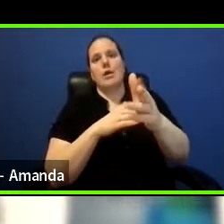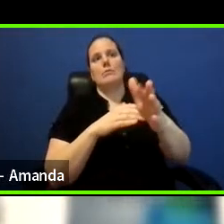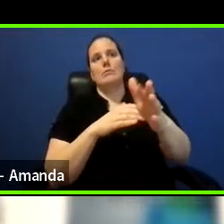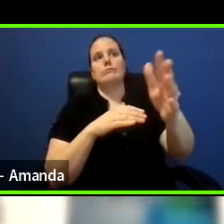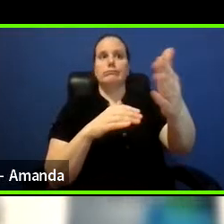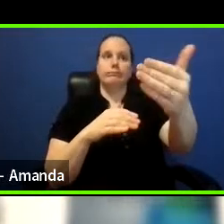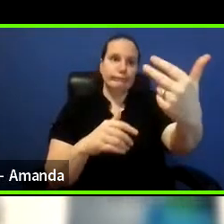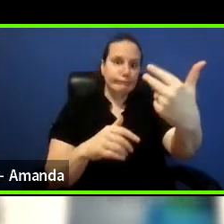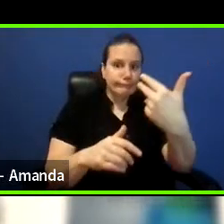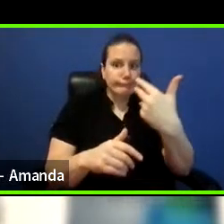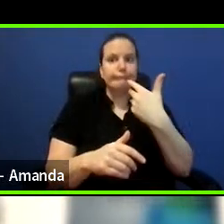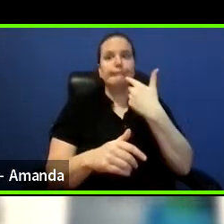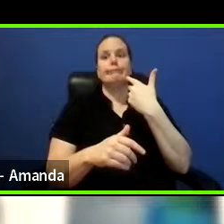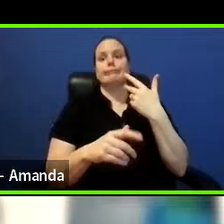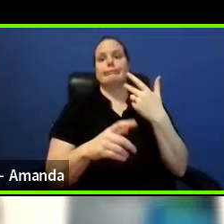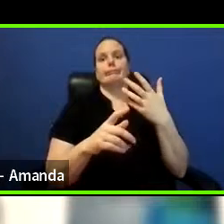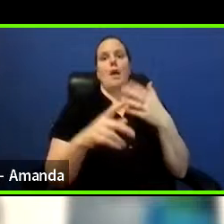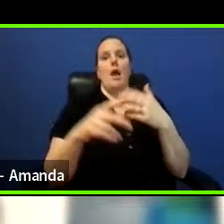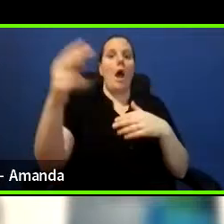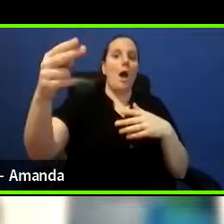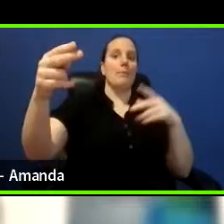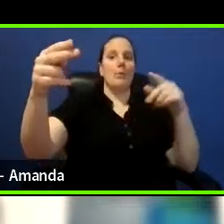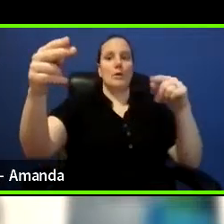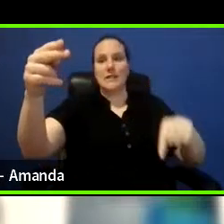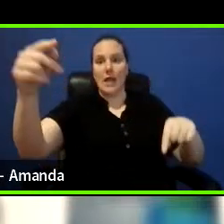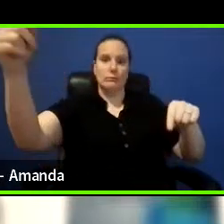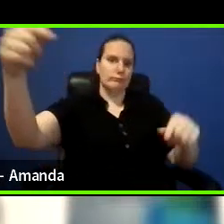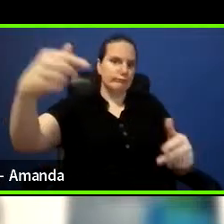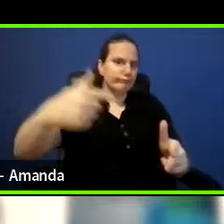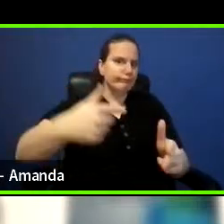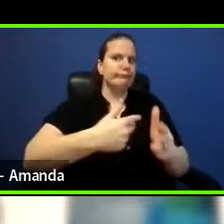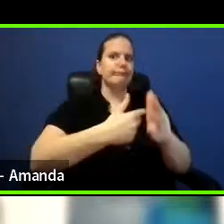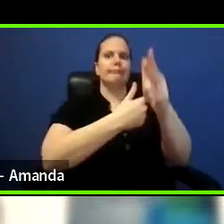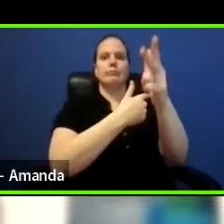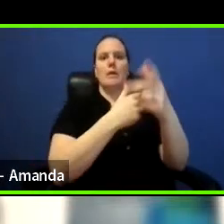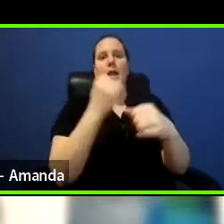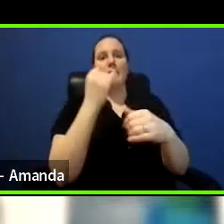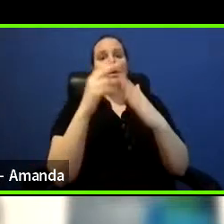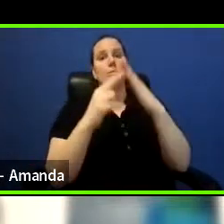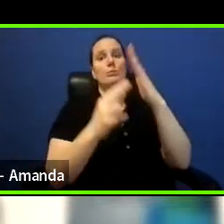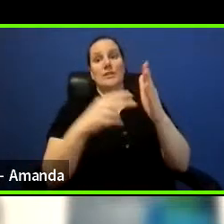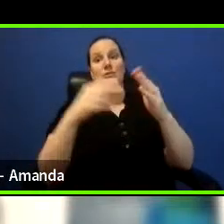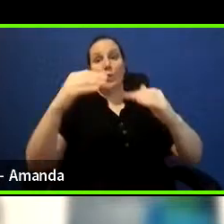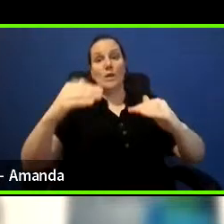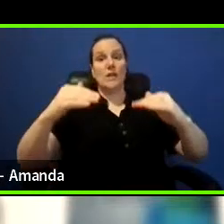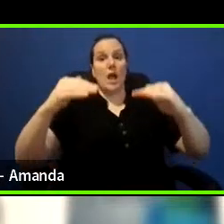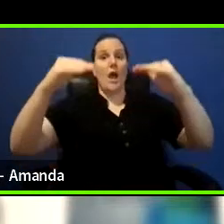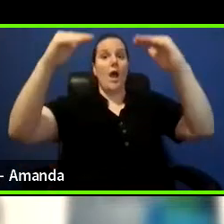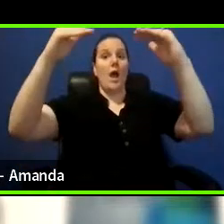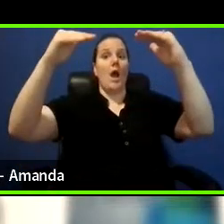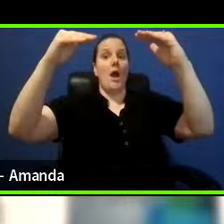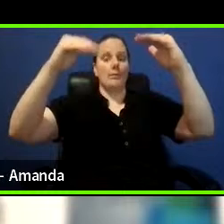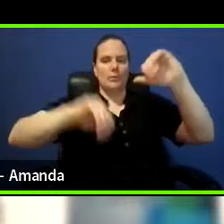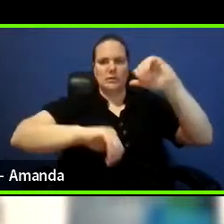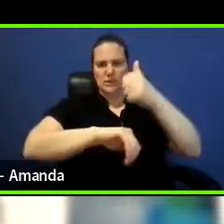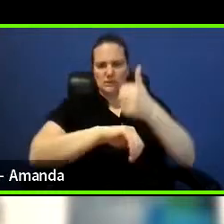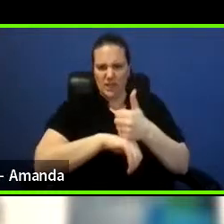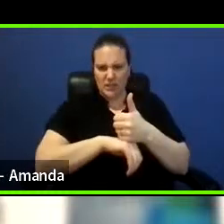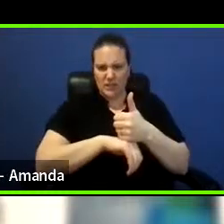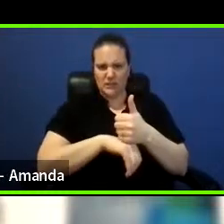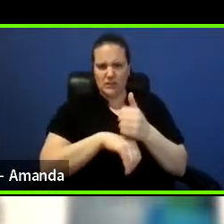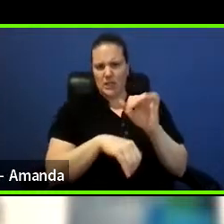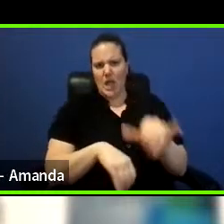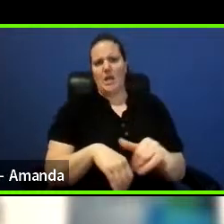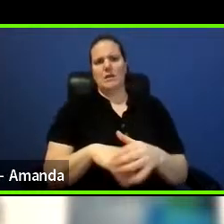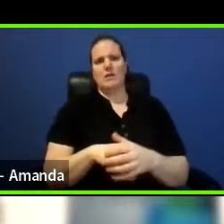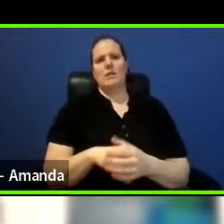upstream. What it, could potentially look like, if the bridge is raised, if it's, fixed. I think there's